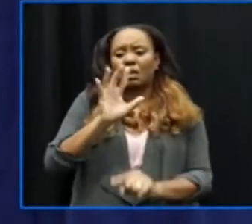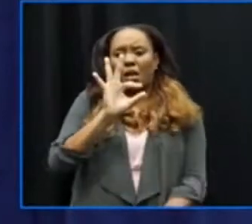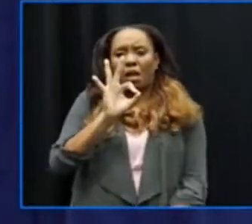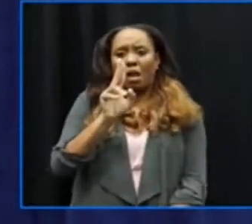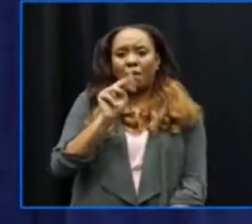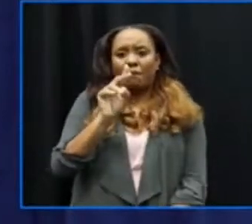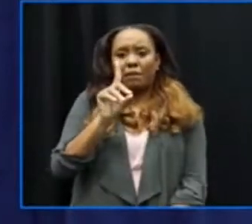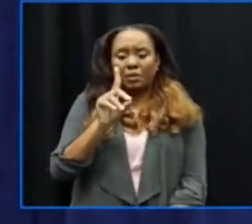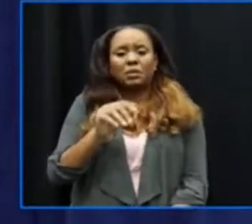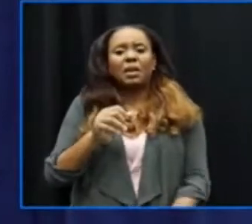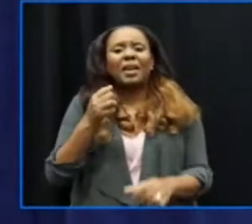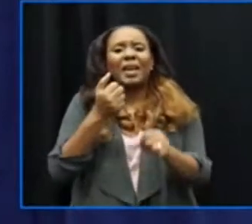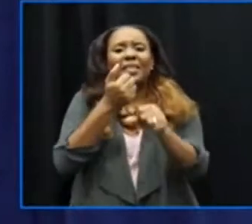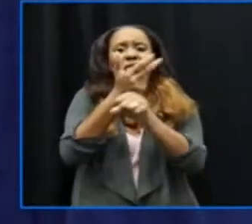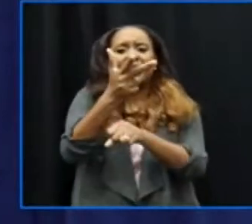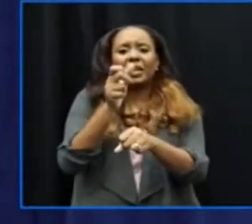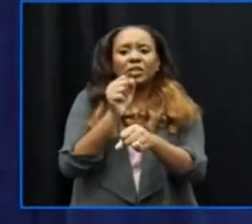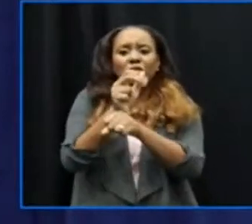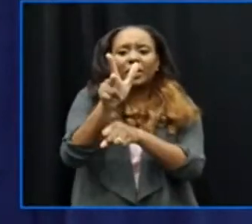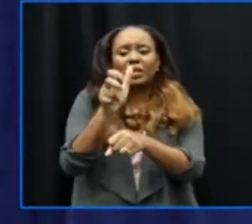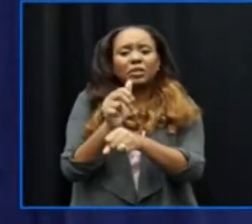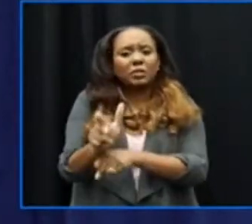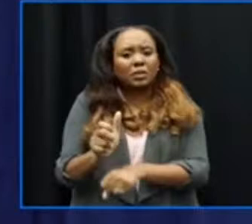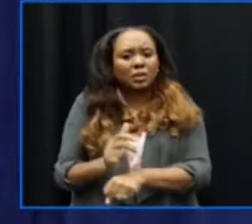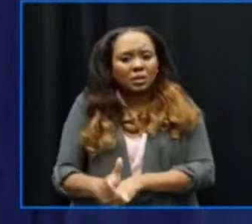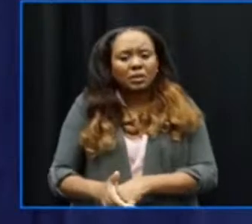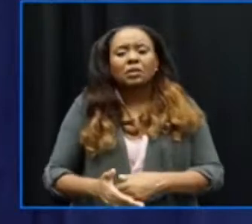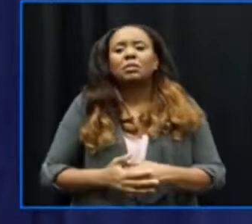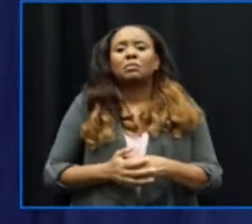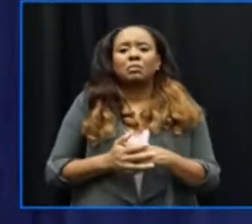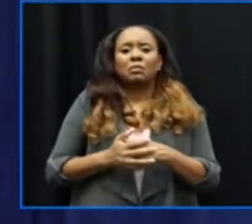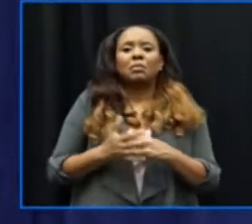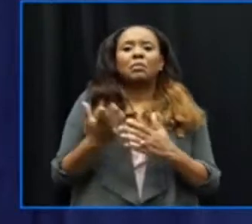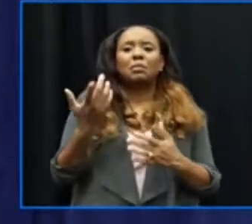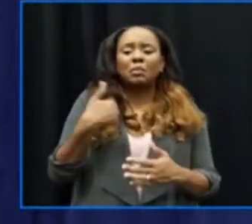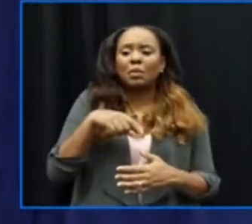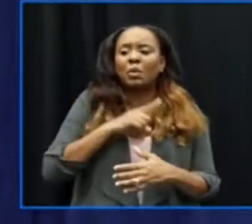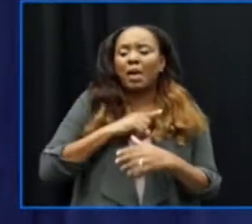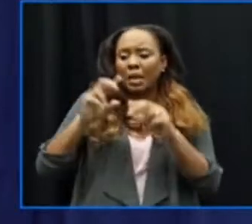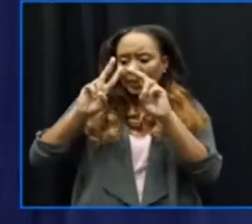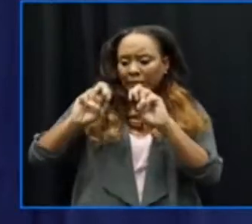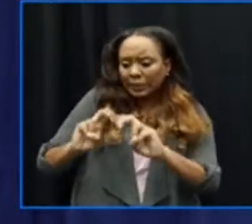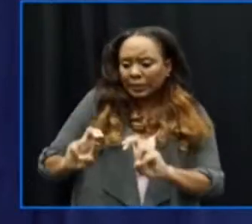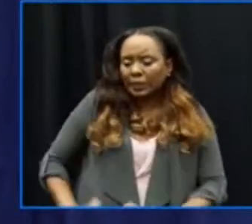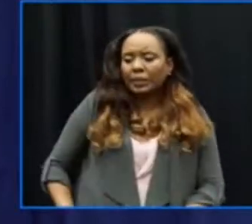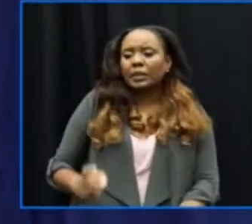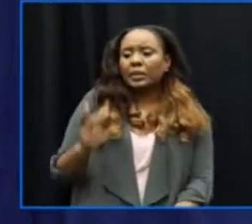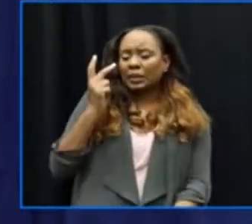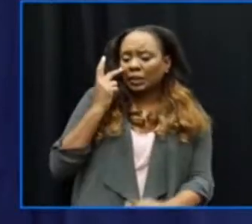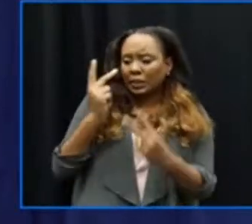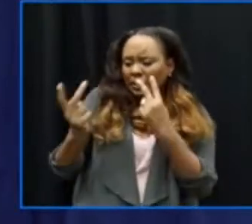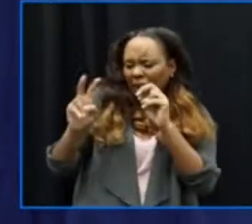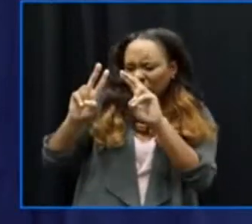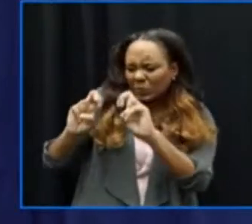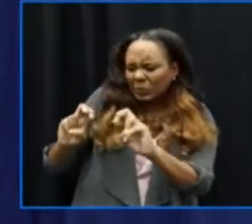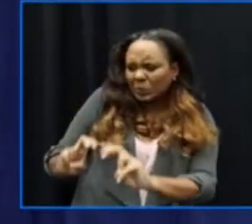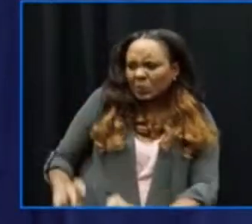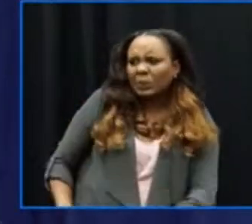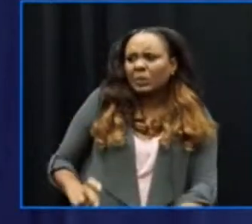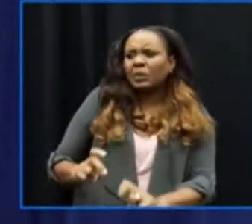the National Insurance Act requires that an actuary be engaged to look at the fund and assess its